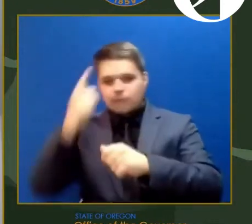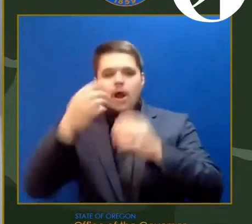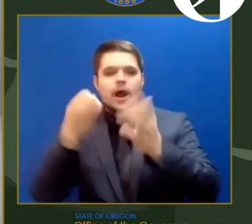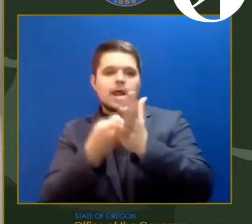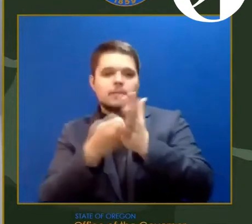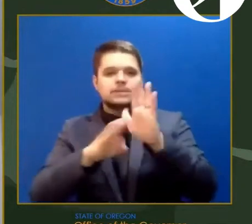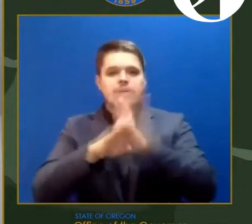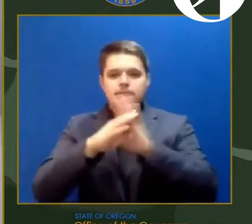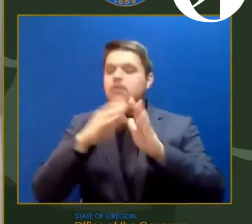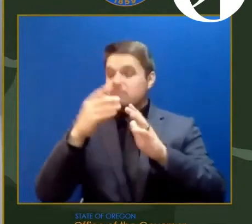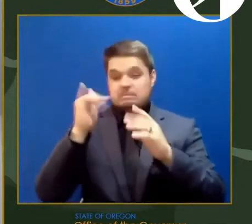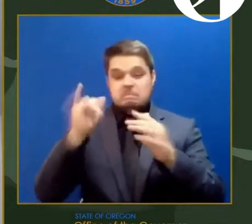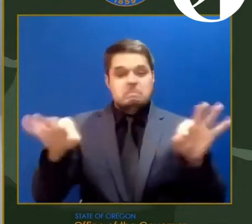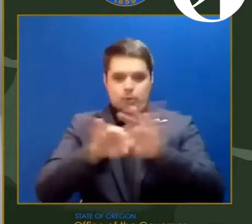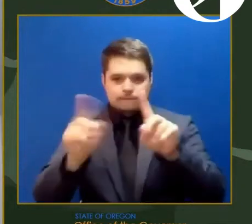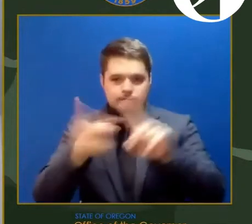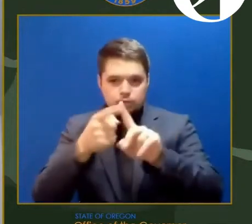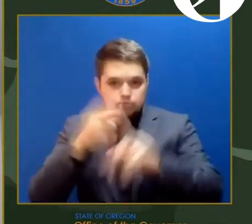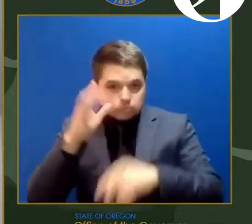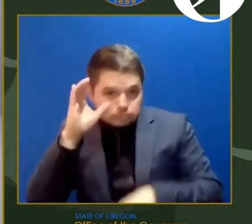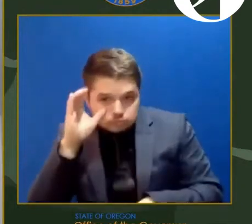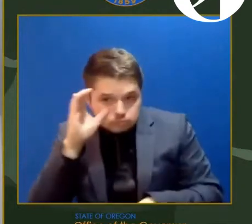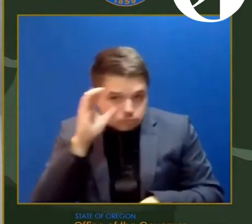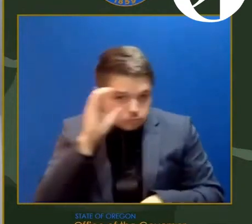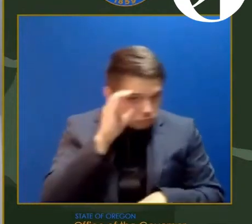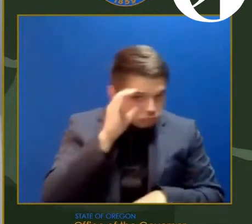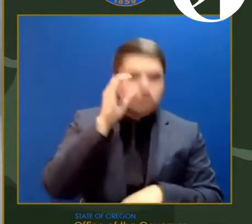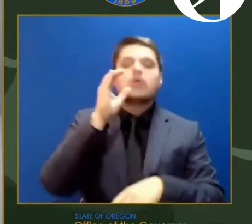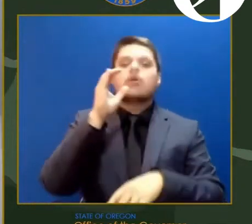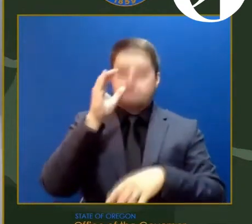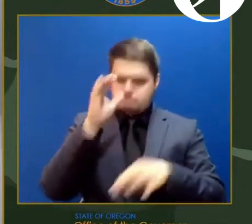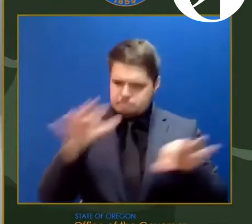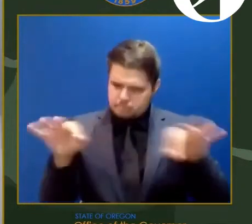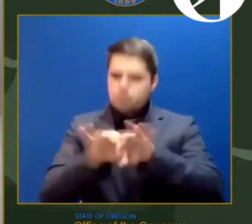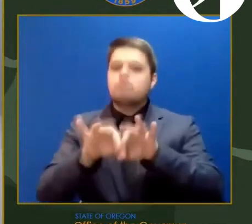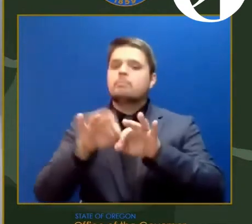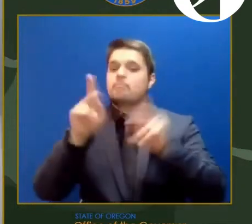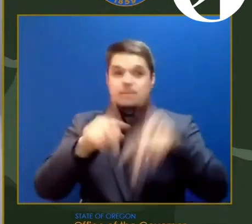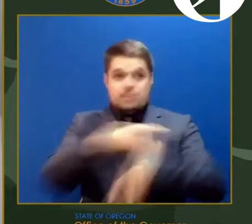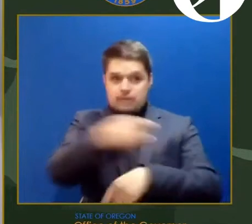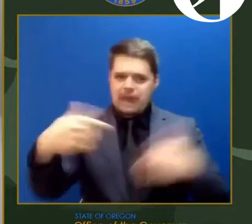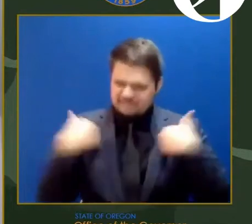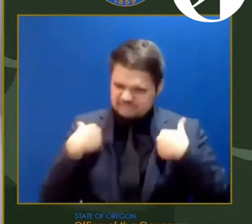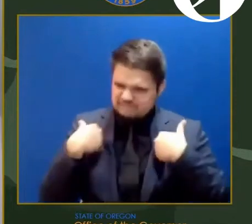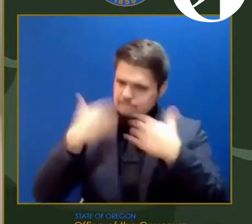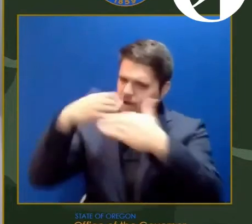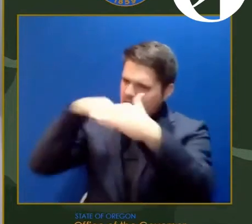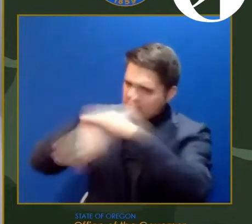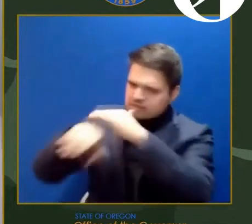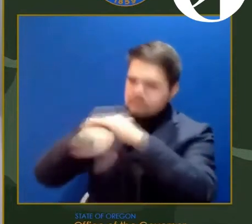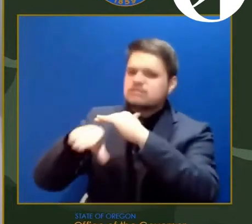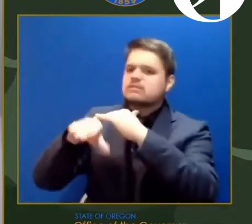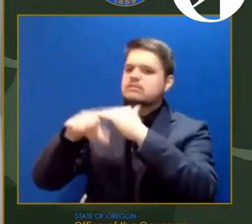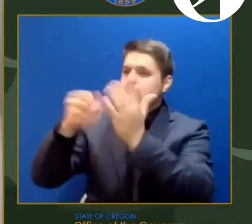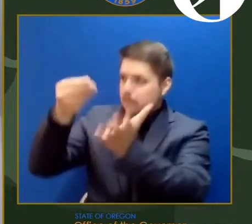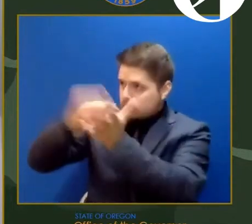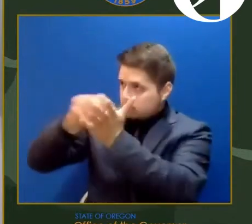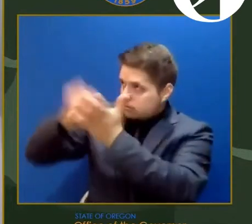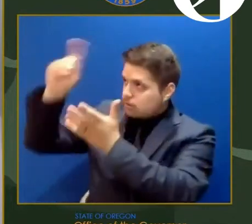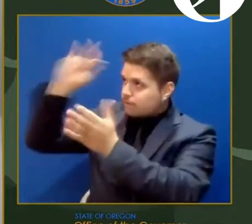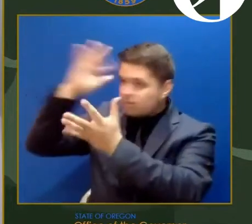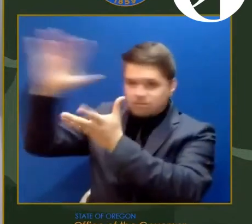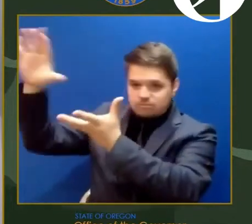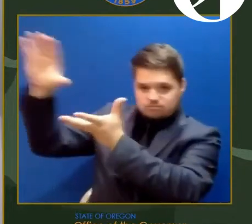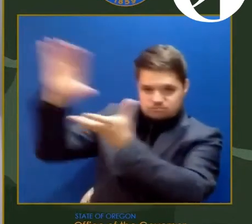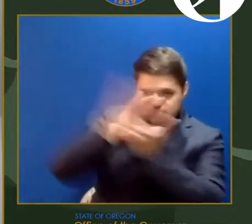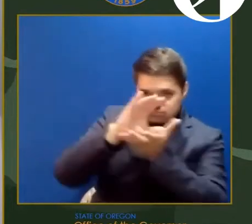moving forward is making sure that people have access to capital, access to being